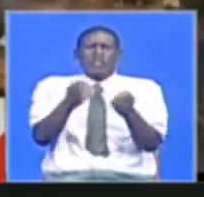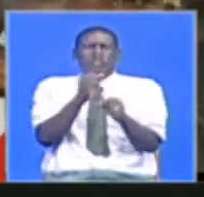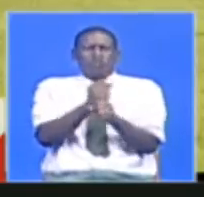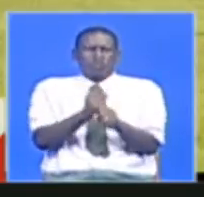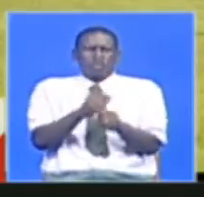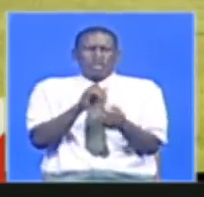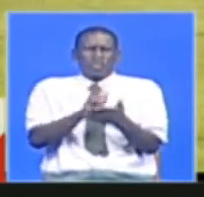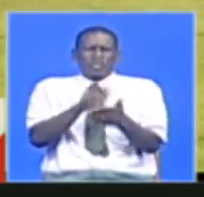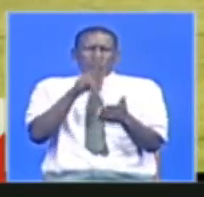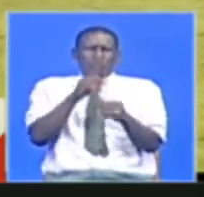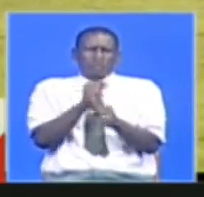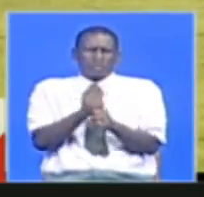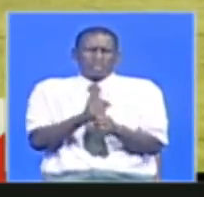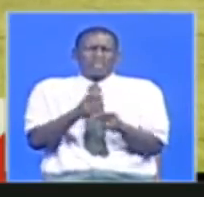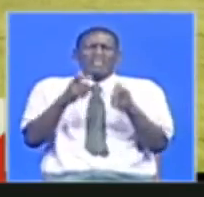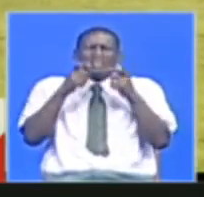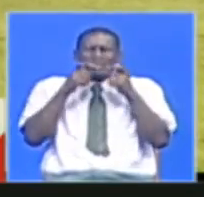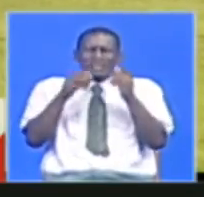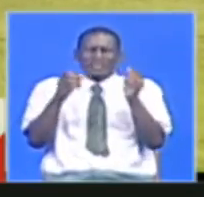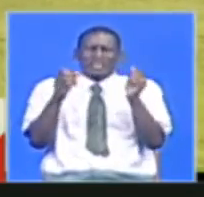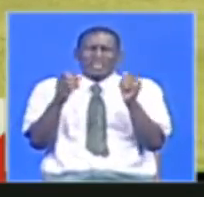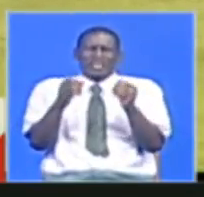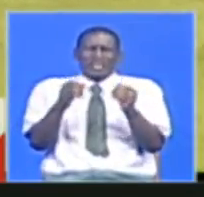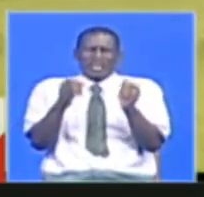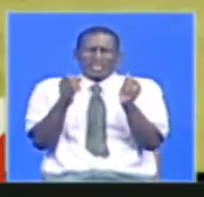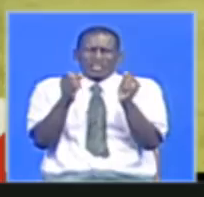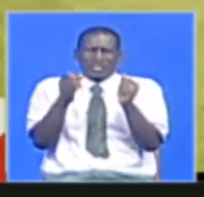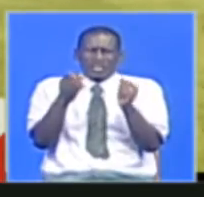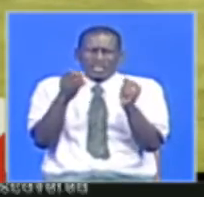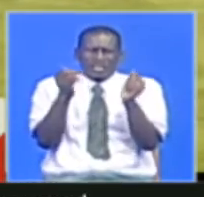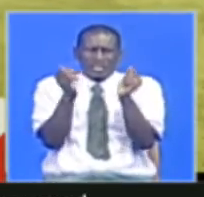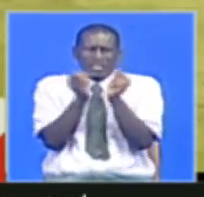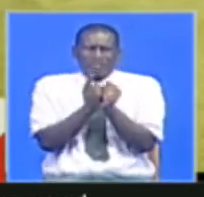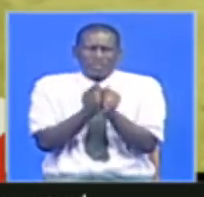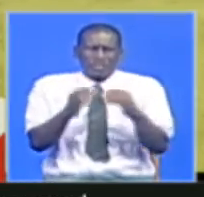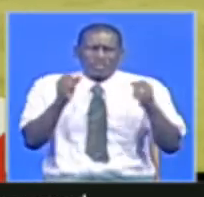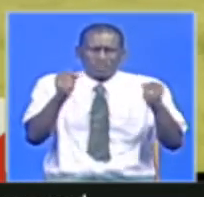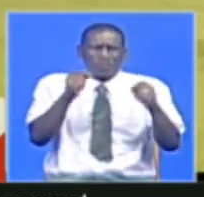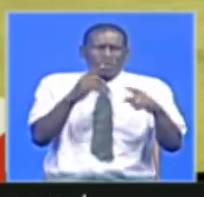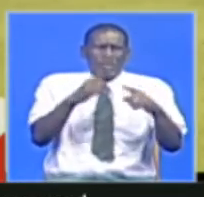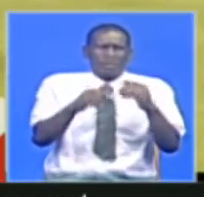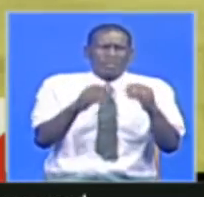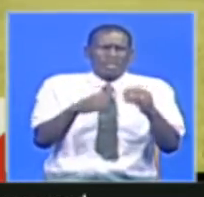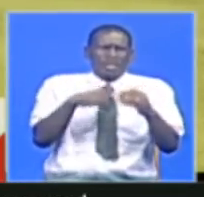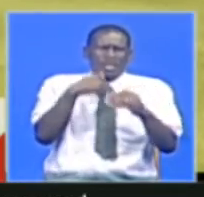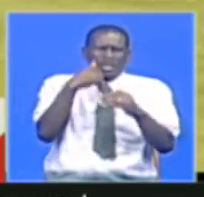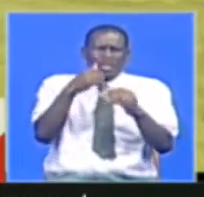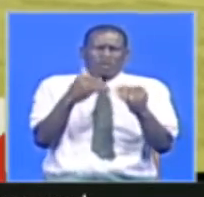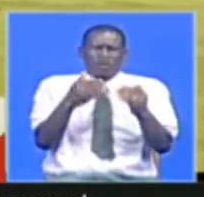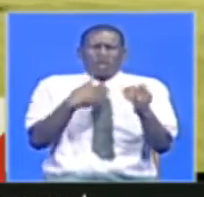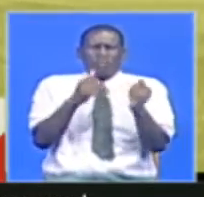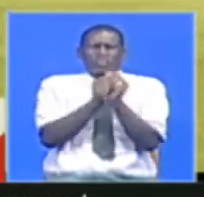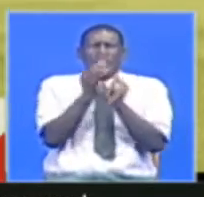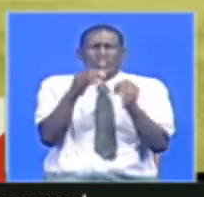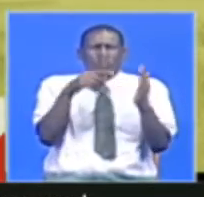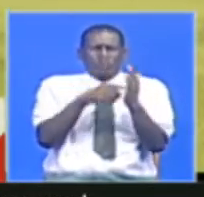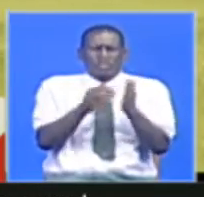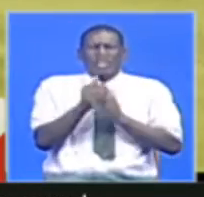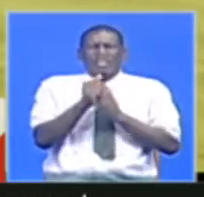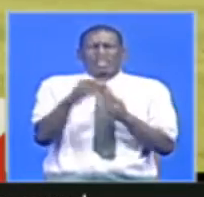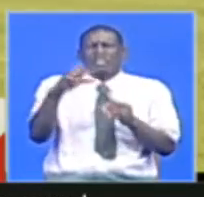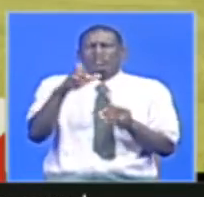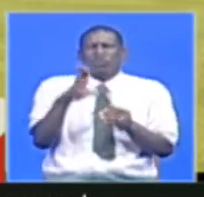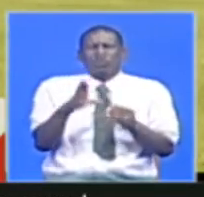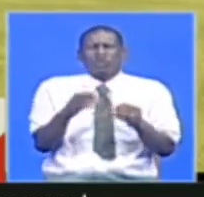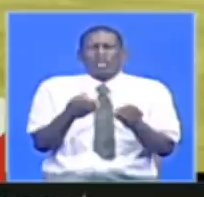did. Tusker are 11-time KPL champions, but after 12 matches, they lay 13th on the log with 13 points. Leaders Gor Mahia have doubled